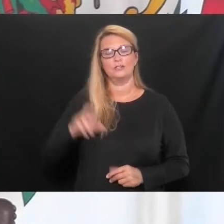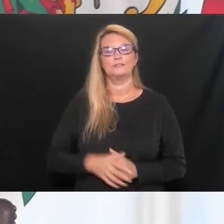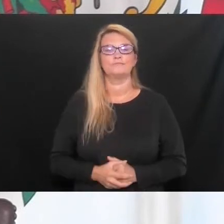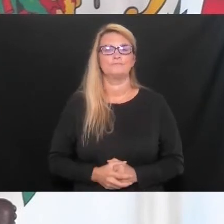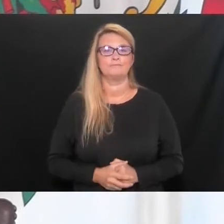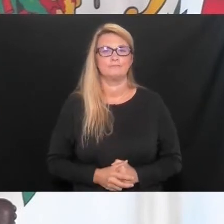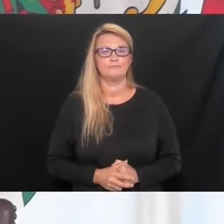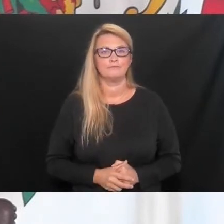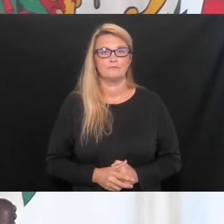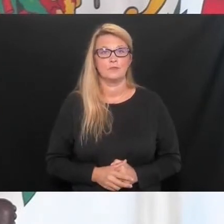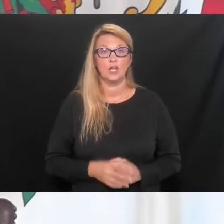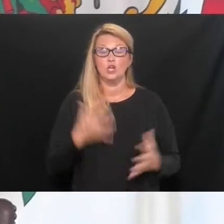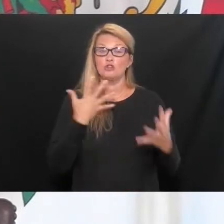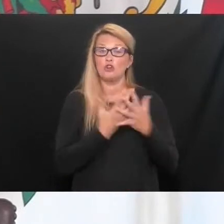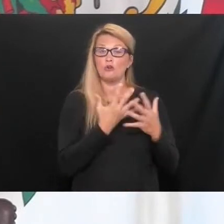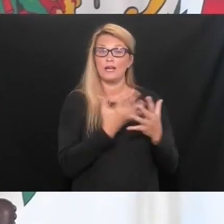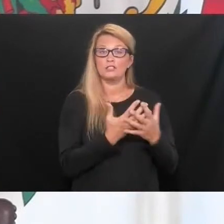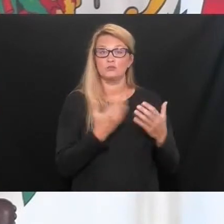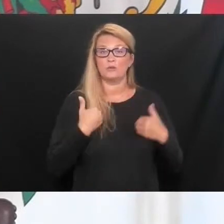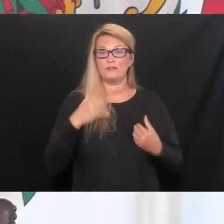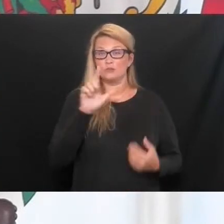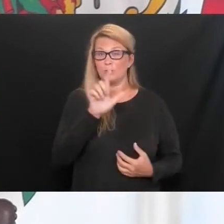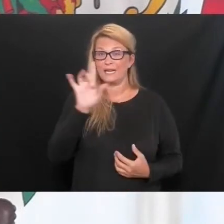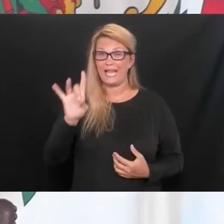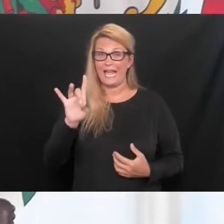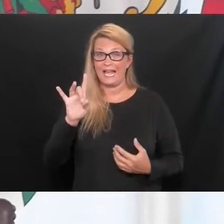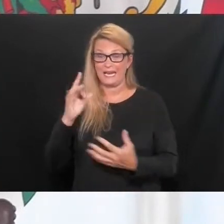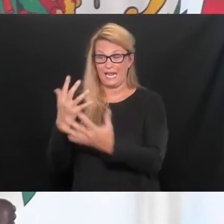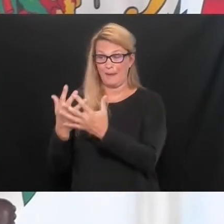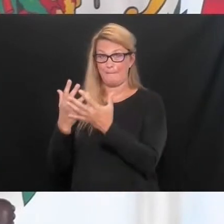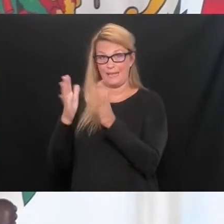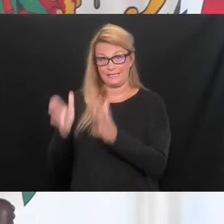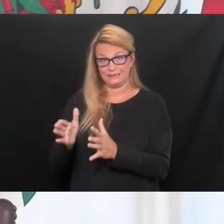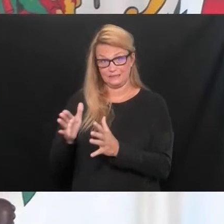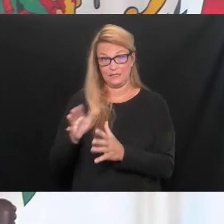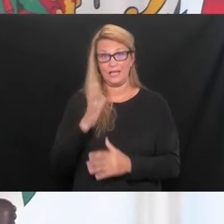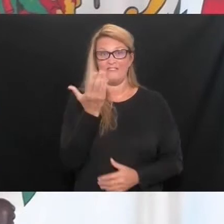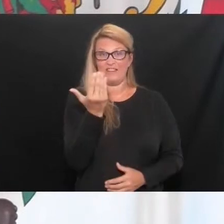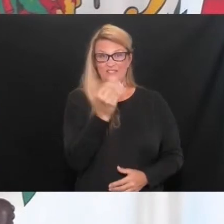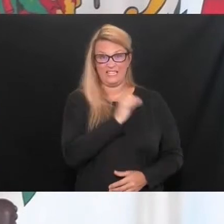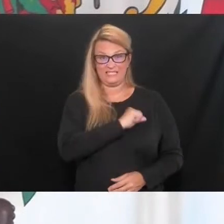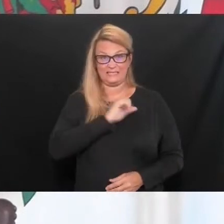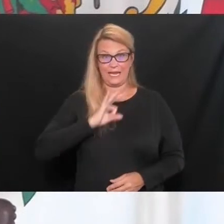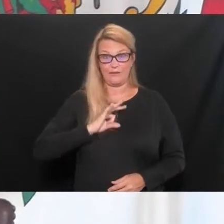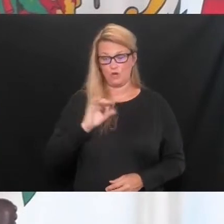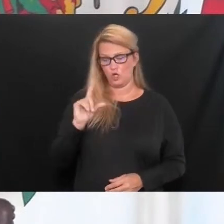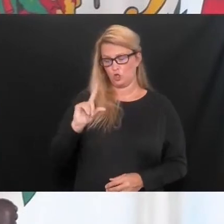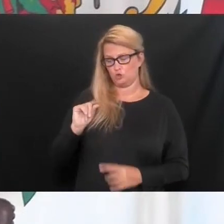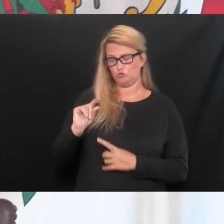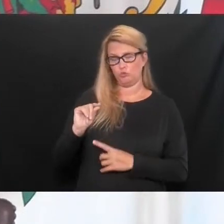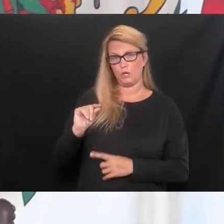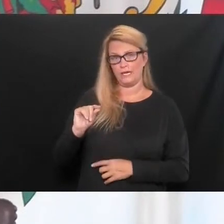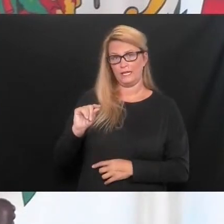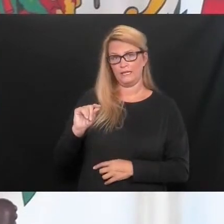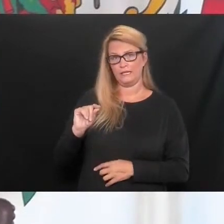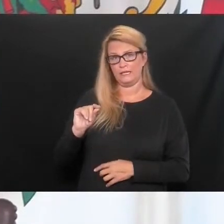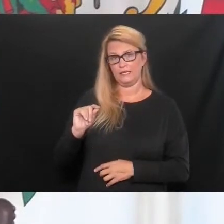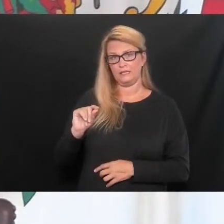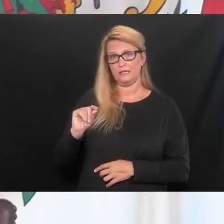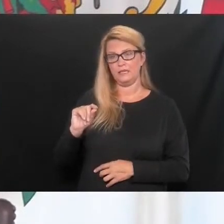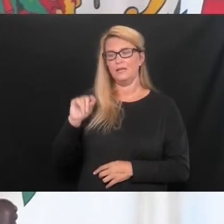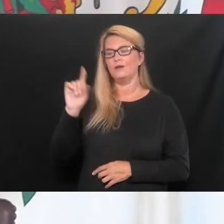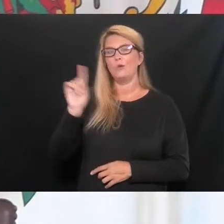Okay, corrections, we have 28 inmates and 15 staff. 20 of the inmates, 20 of the 28 are at